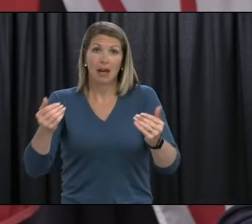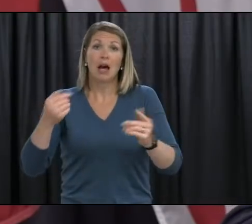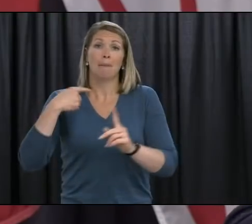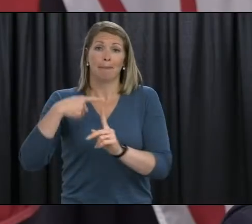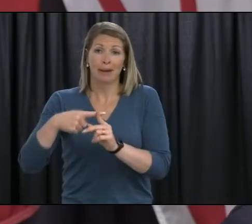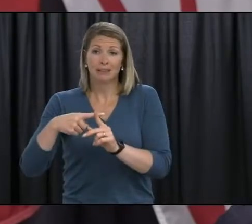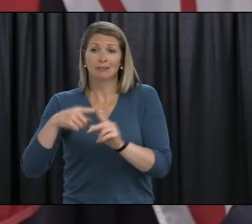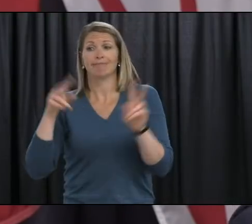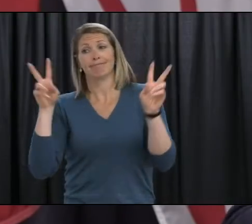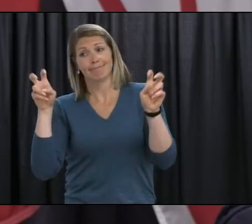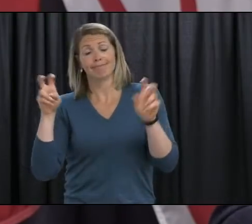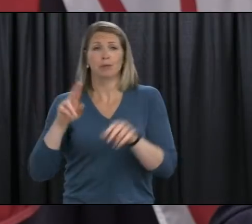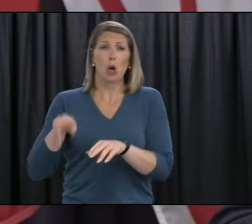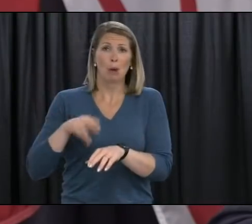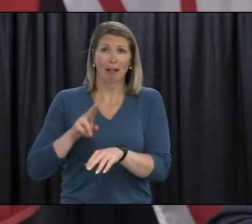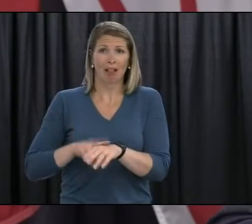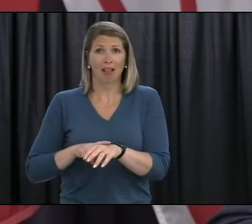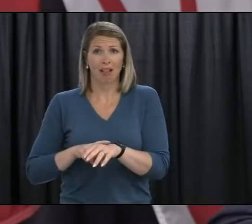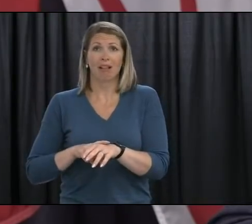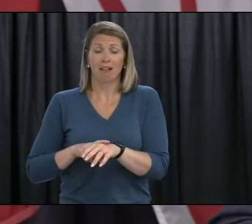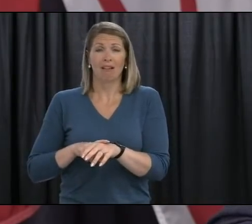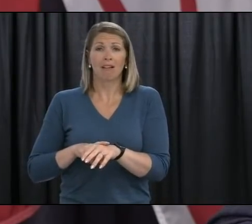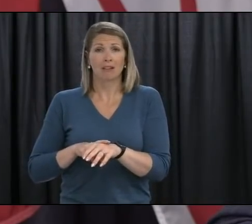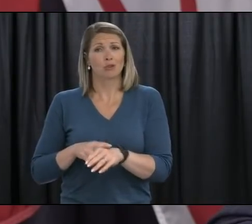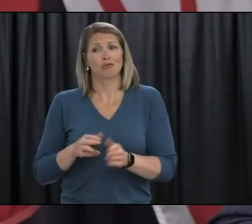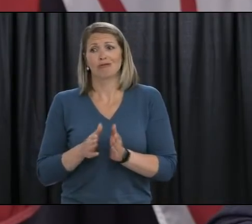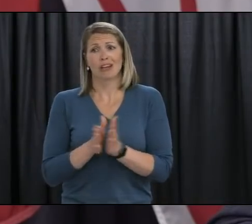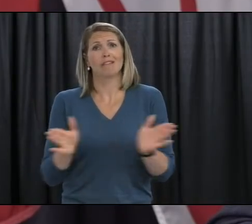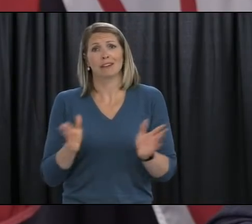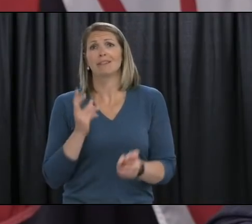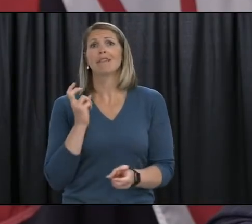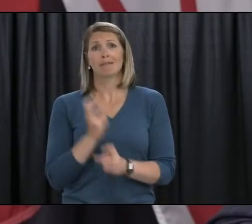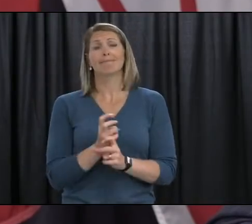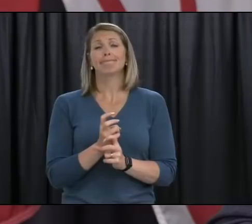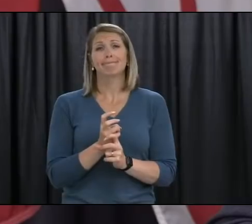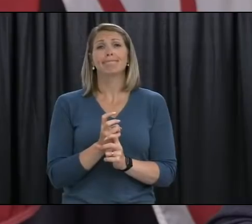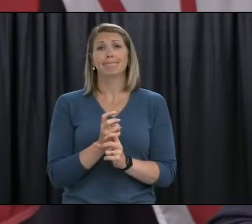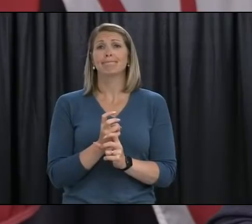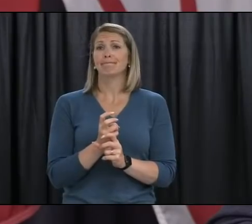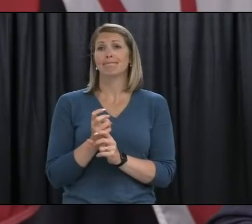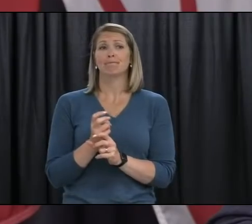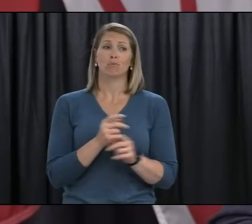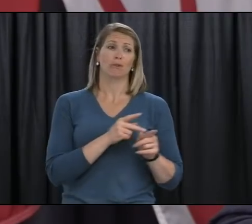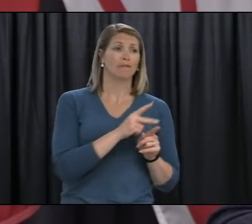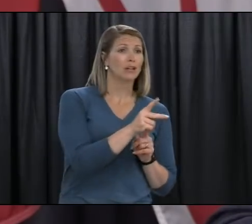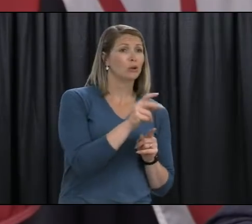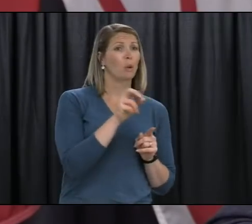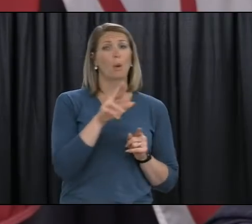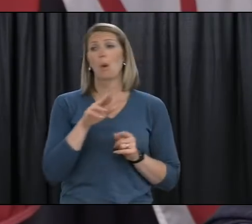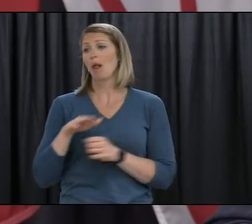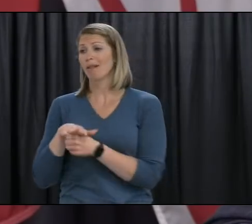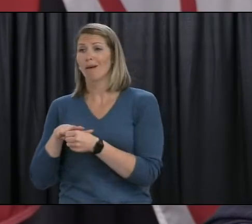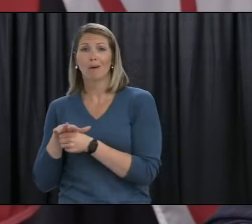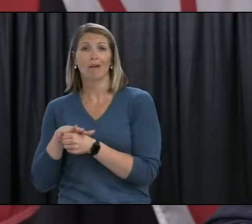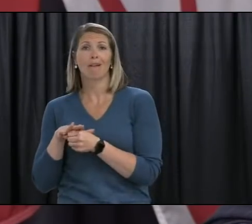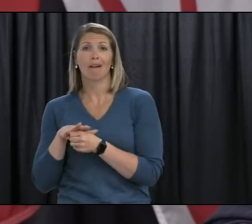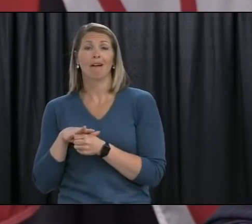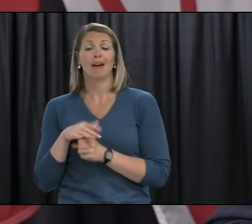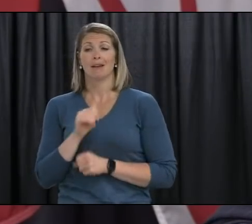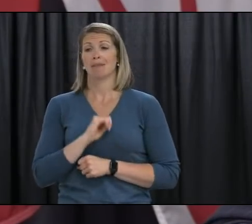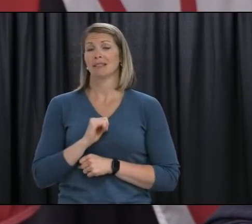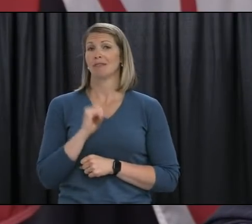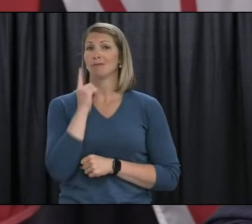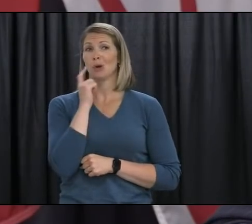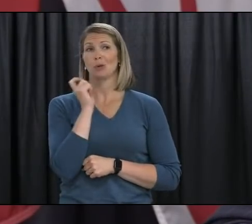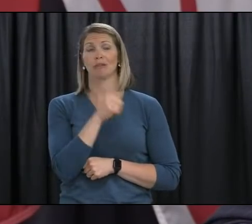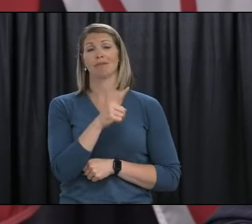that would enjoy, you know, sports in a general sense, realizing that they have changed considerably. And I've noticed it. You know, I'm a bit of a,